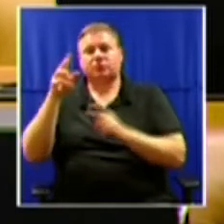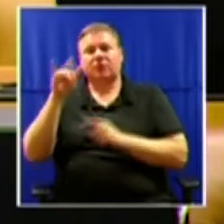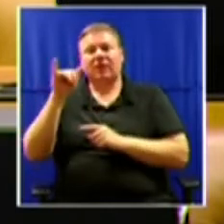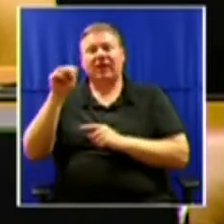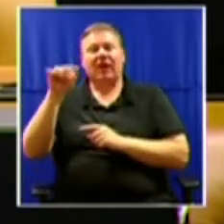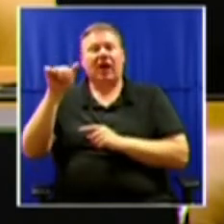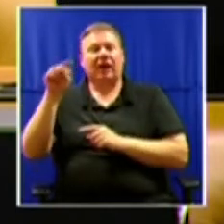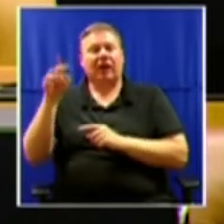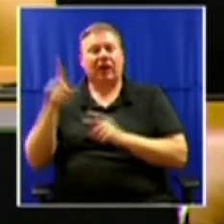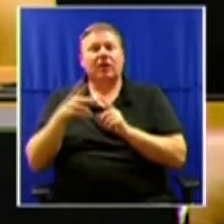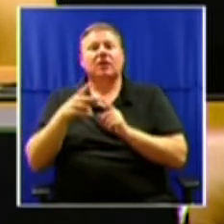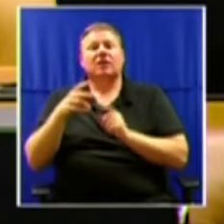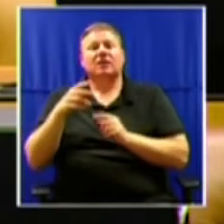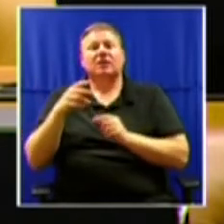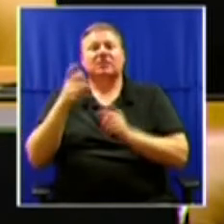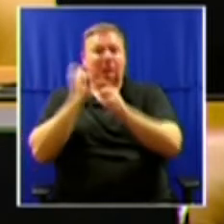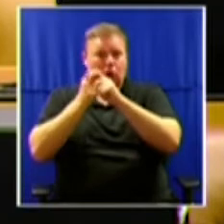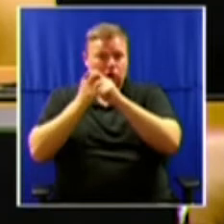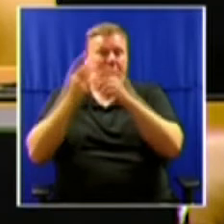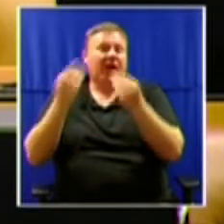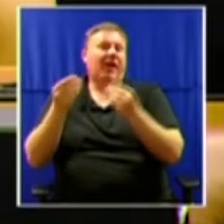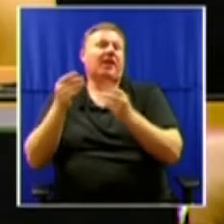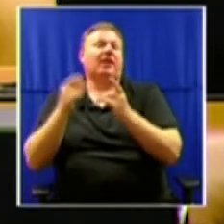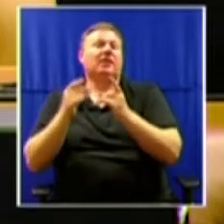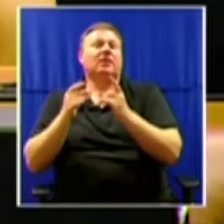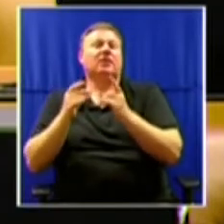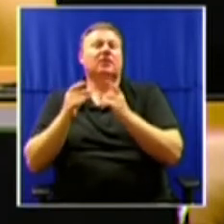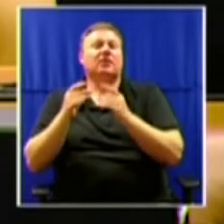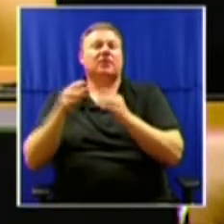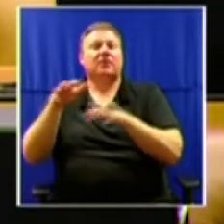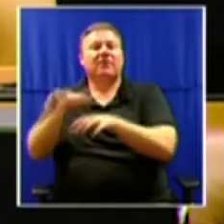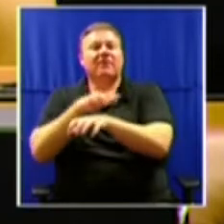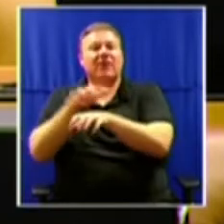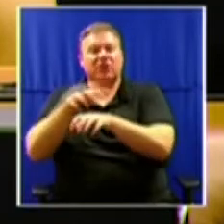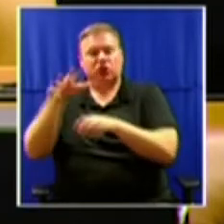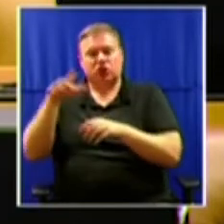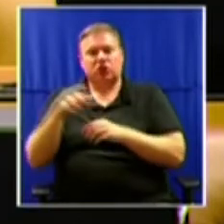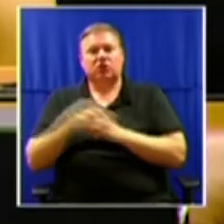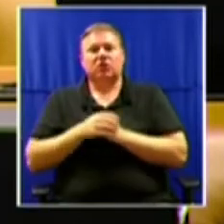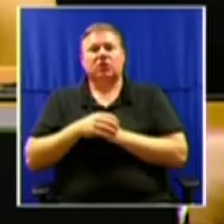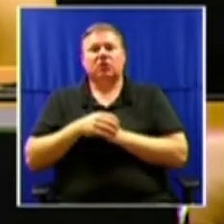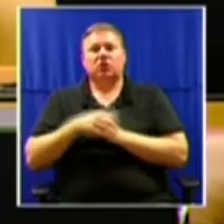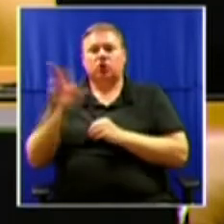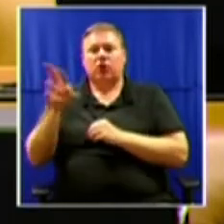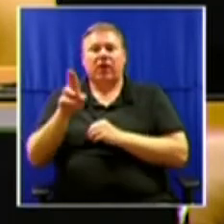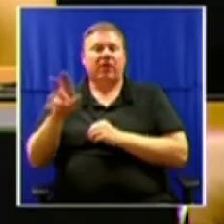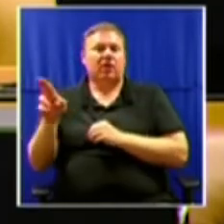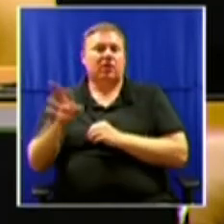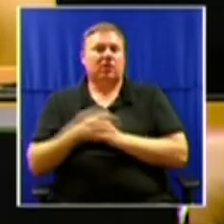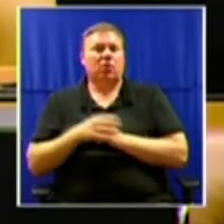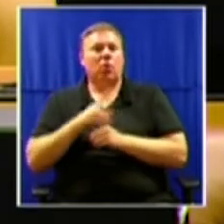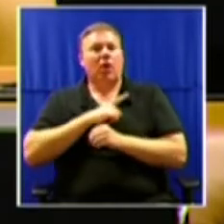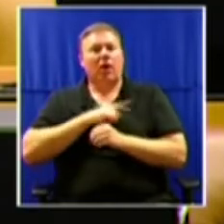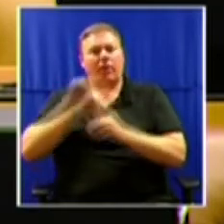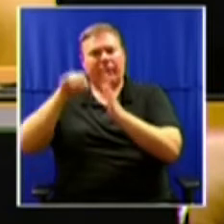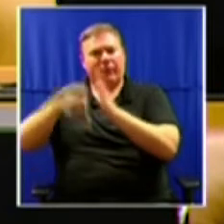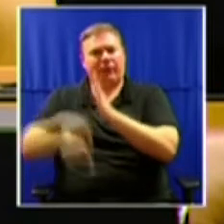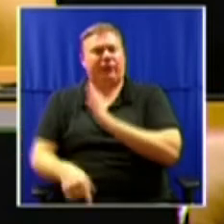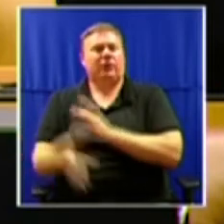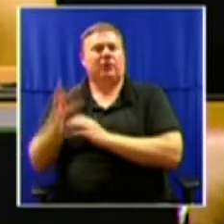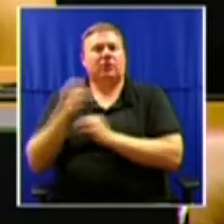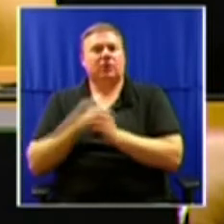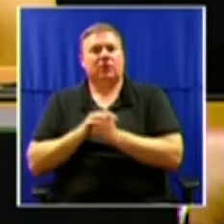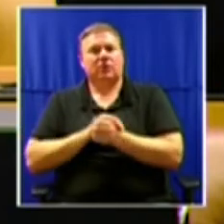together. We are informed in that because of the intensity and the